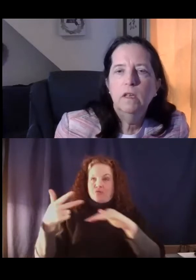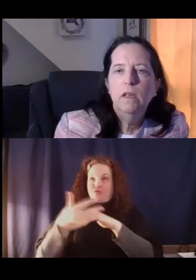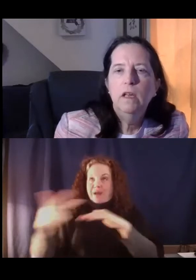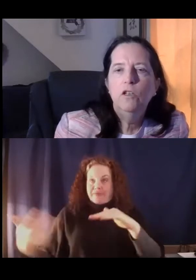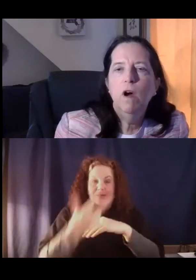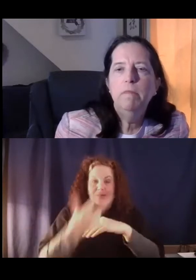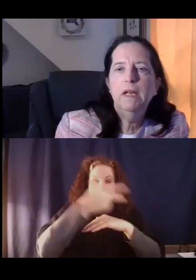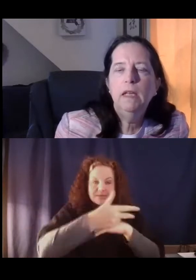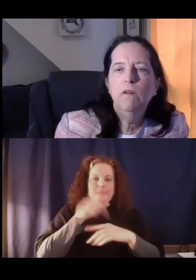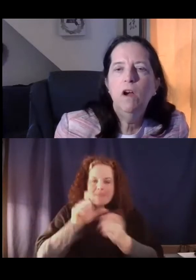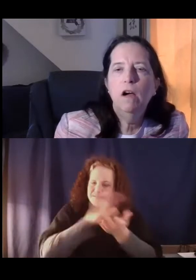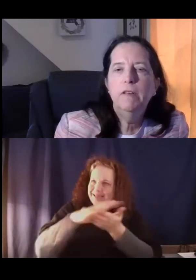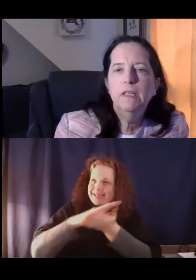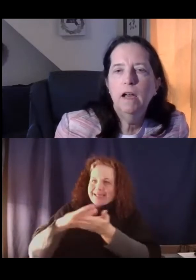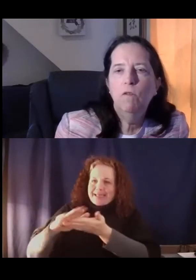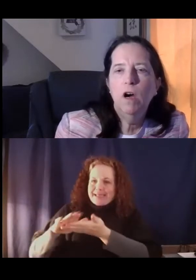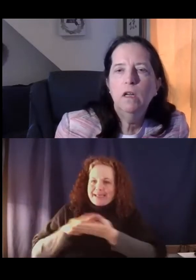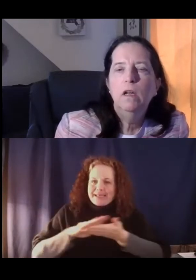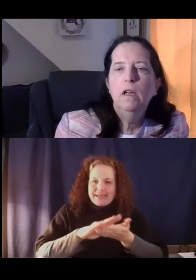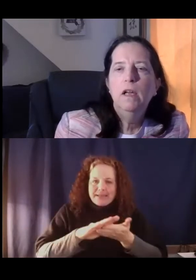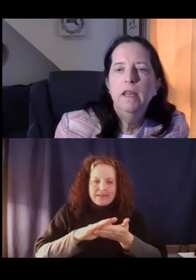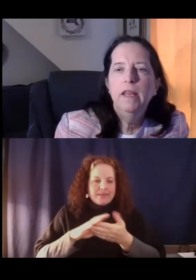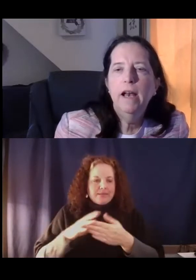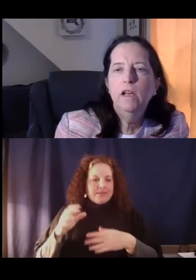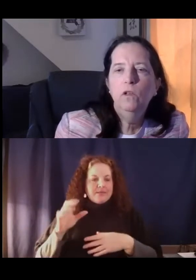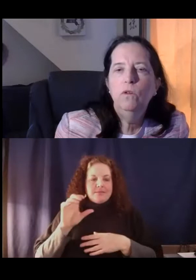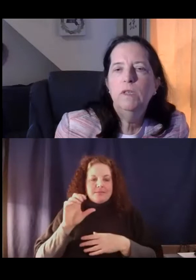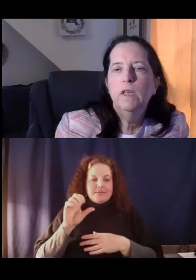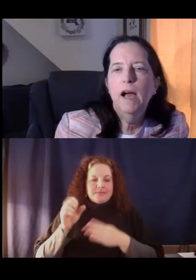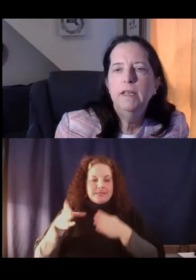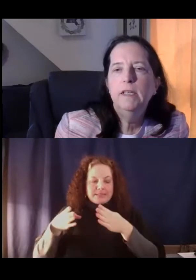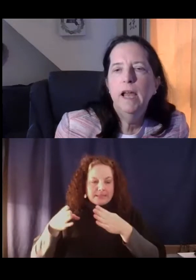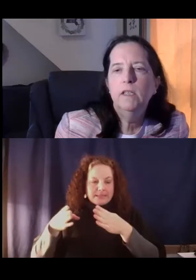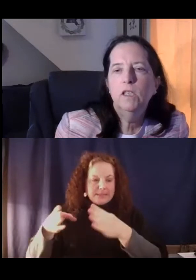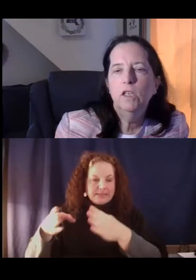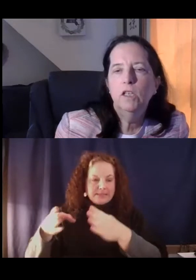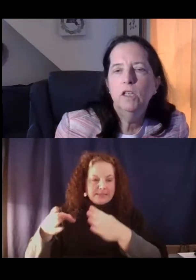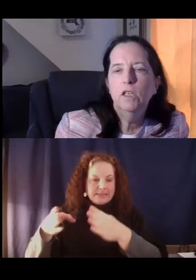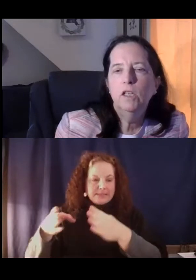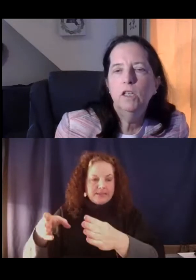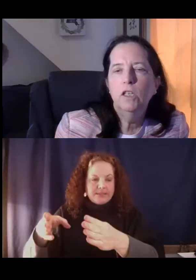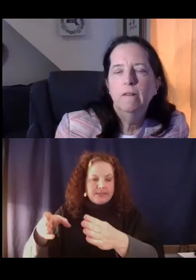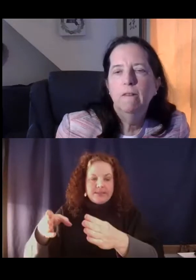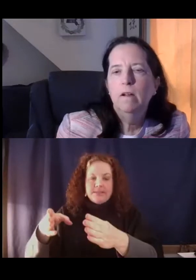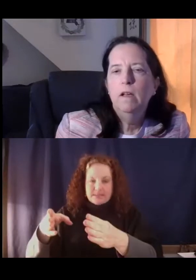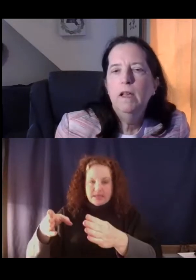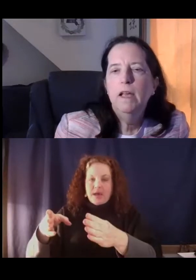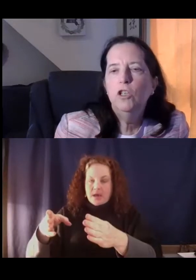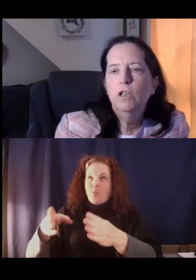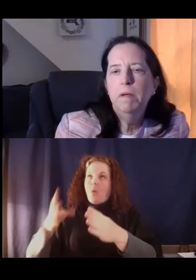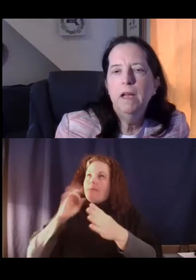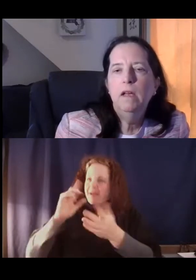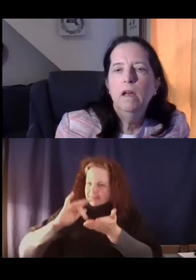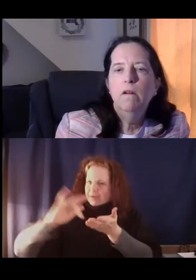Sidewalks, is you want to be clearing off a sidewalk, and that includes ice and snow. It